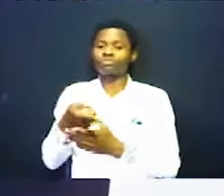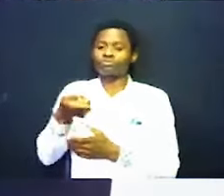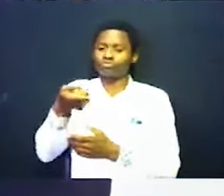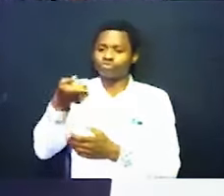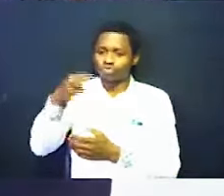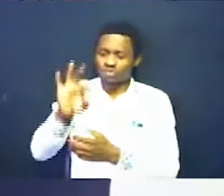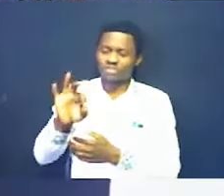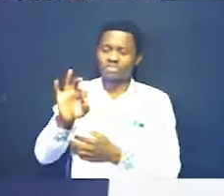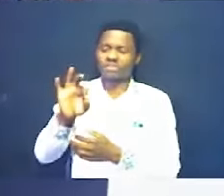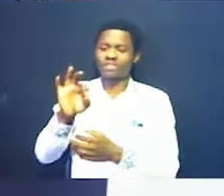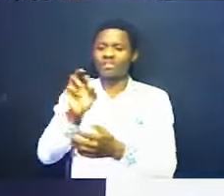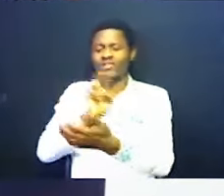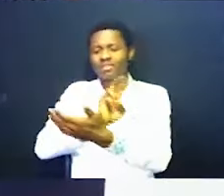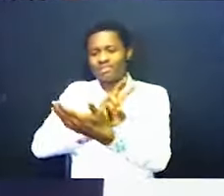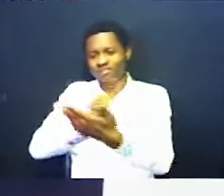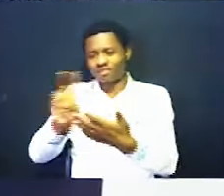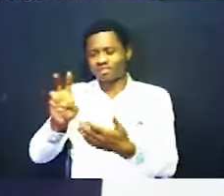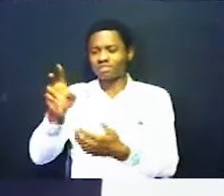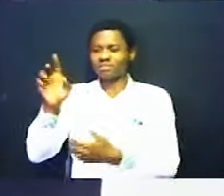29:17 says,